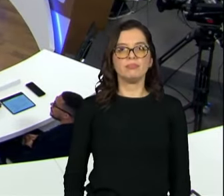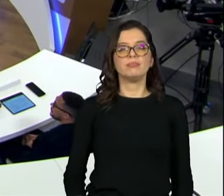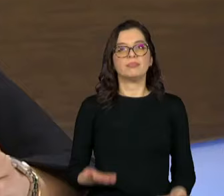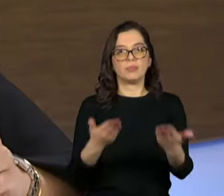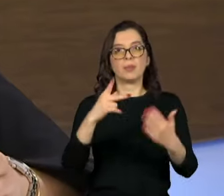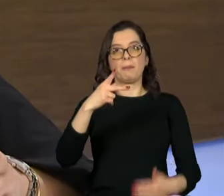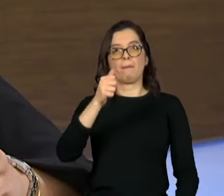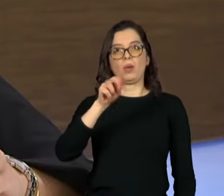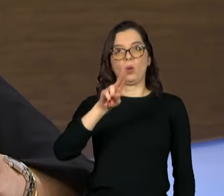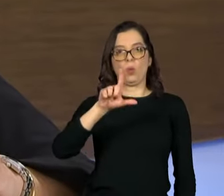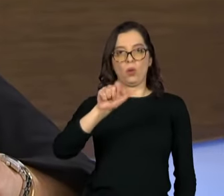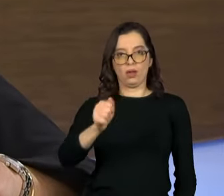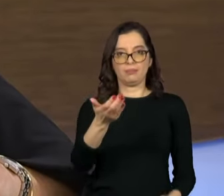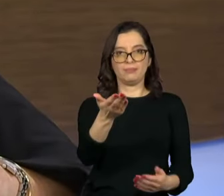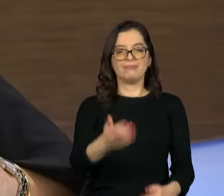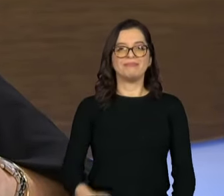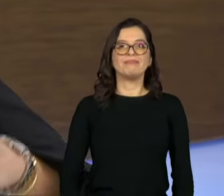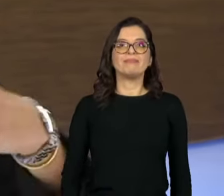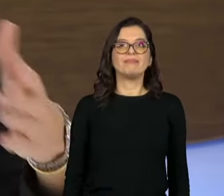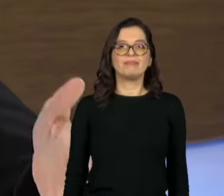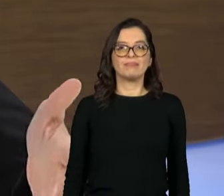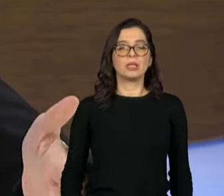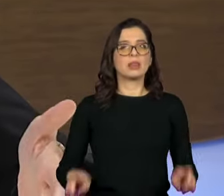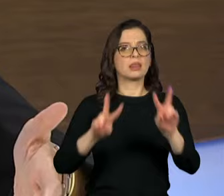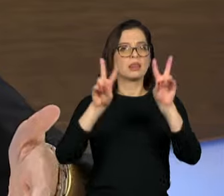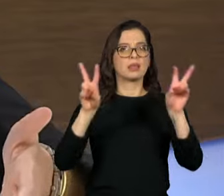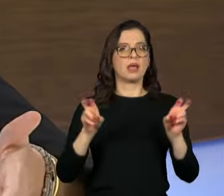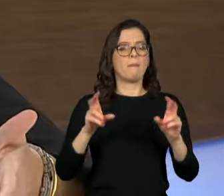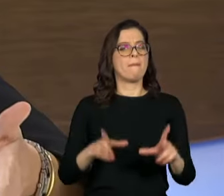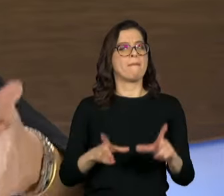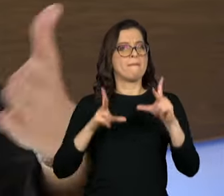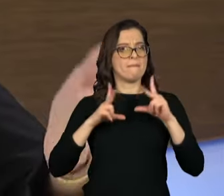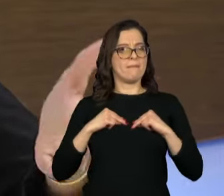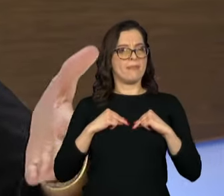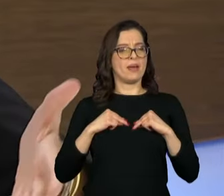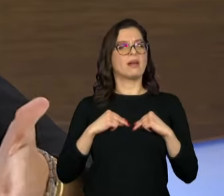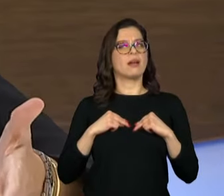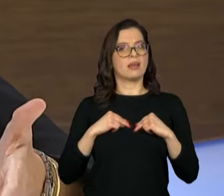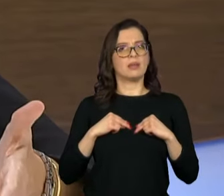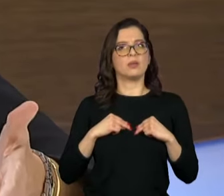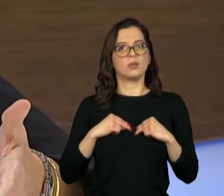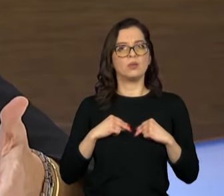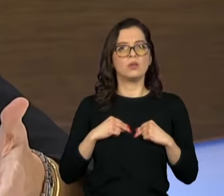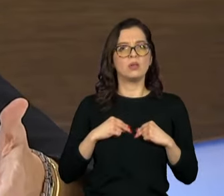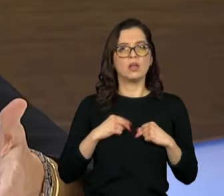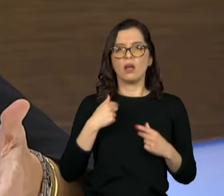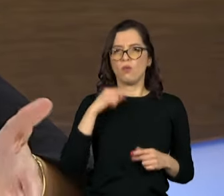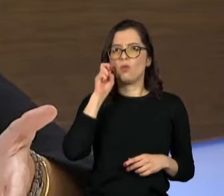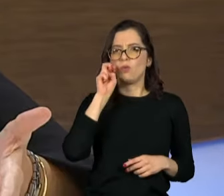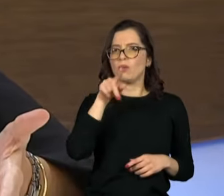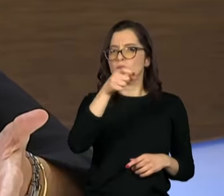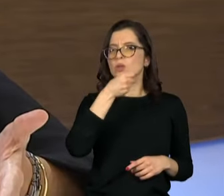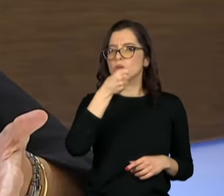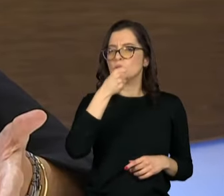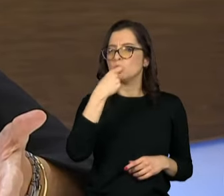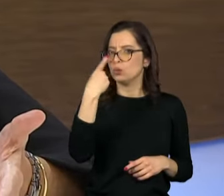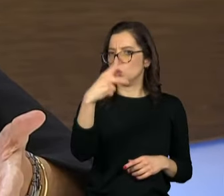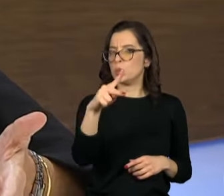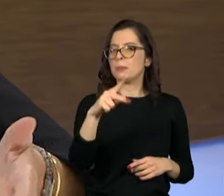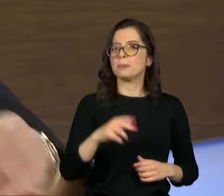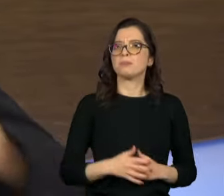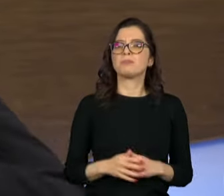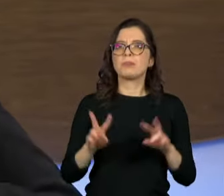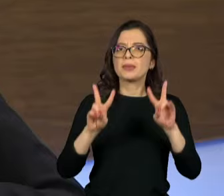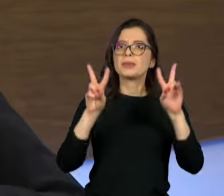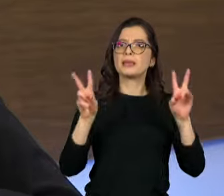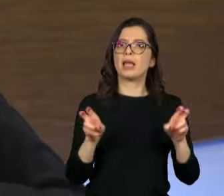Eu queria continuar no tema da meritocracia, tema inevitável, yes, numa entrevista com o senhor, e tema bastante popular no Brasil